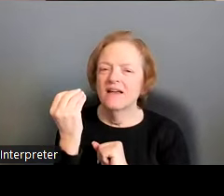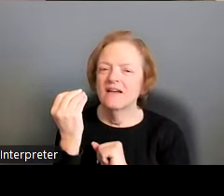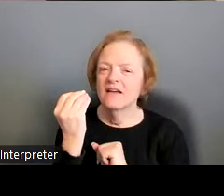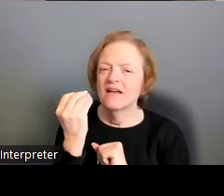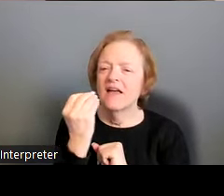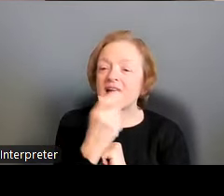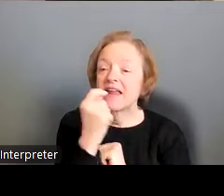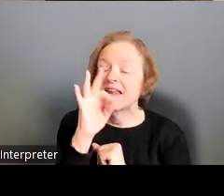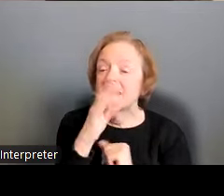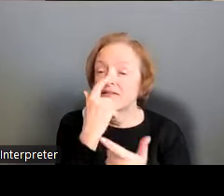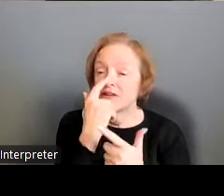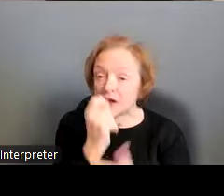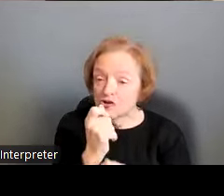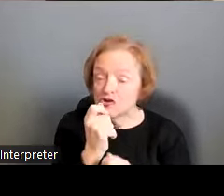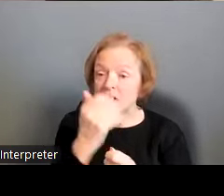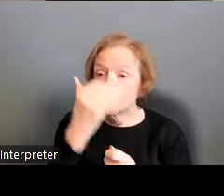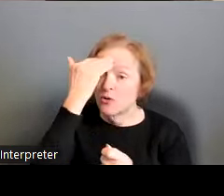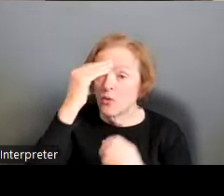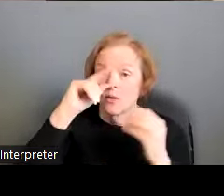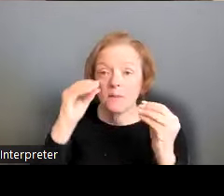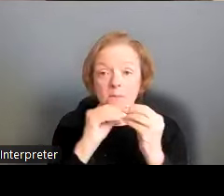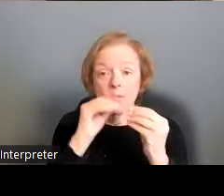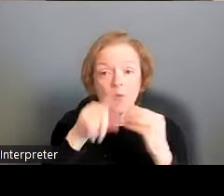learning more about the program, please come to our website,